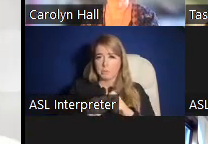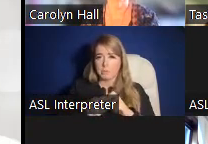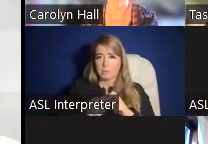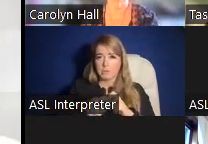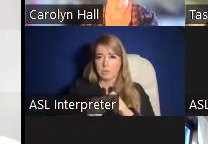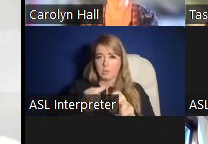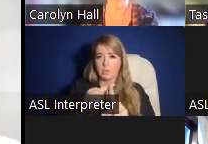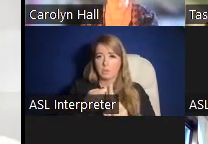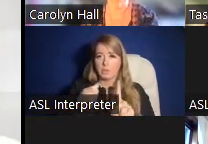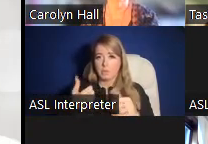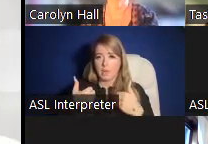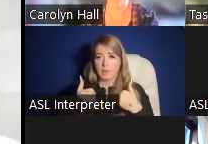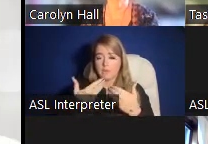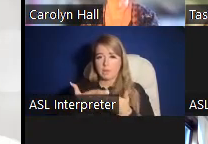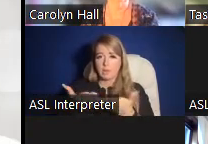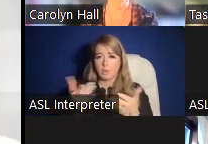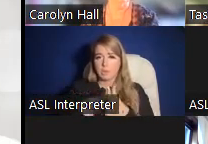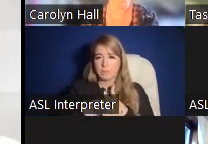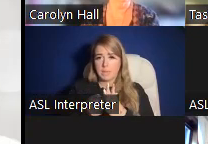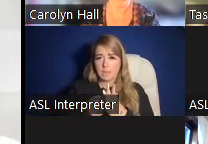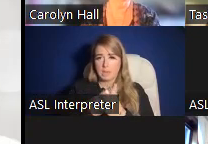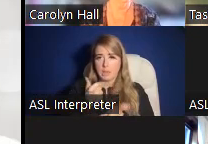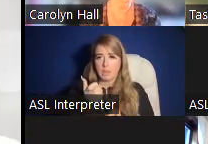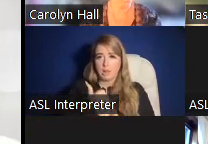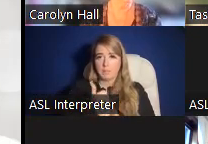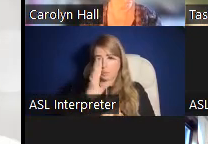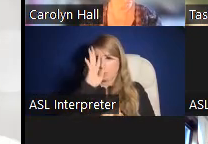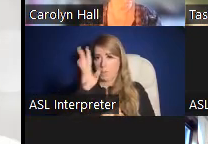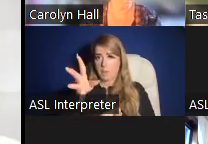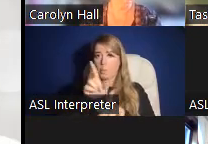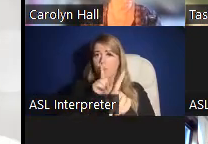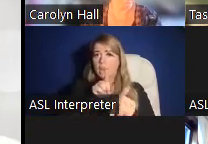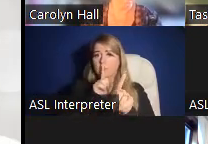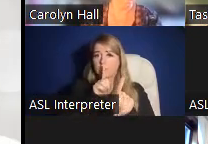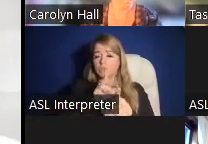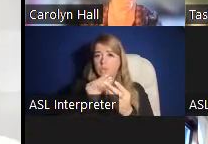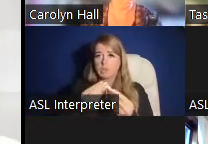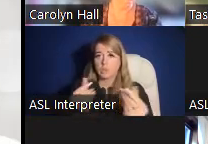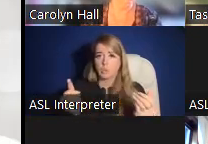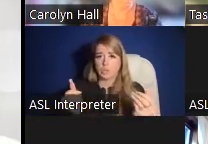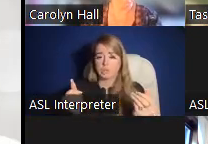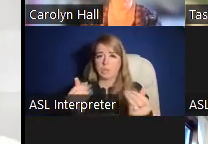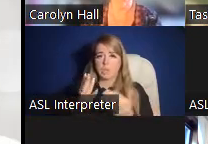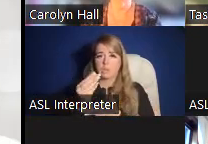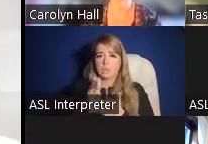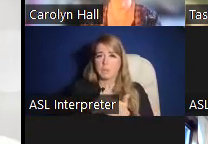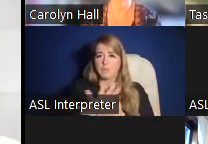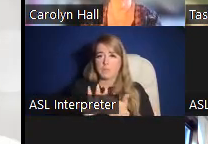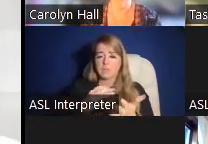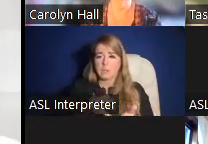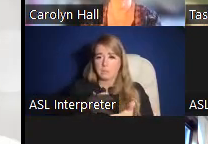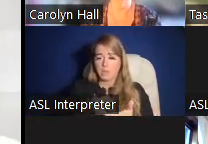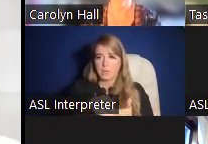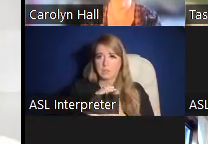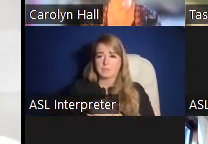from having them in the very beginning help come up with answers and solutions to some of these complaints and